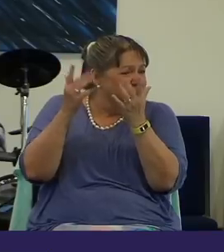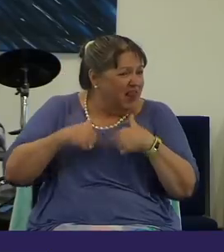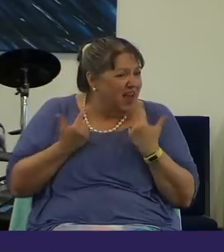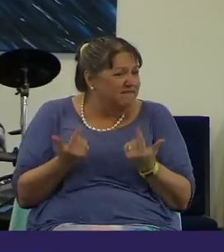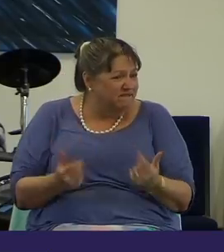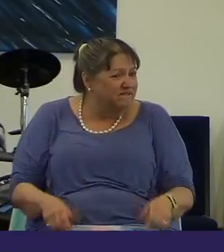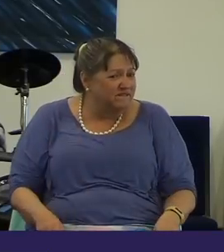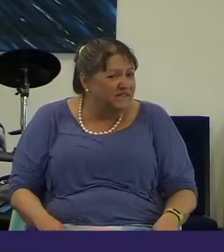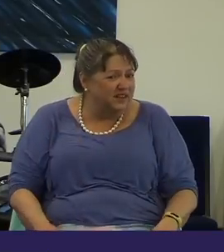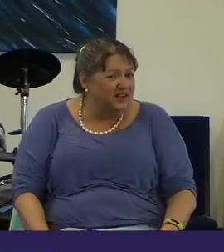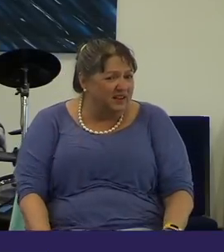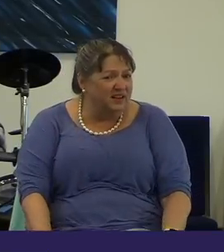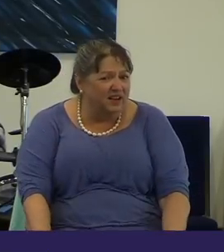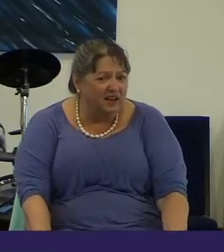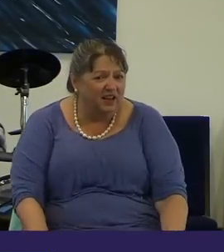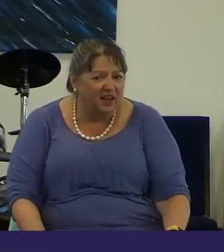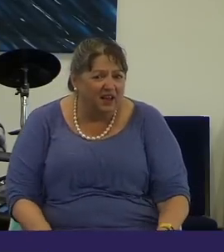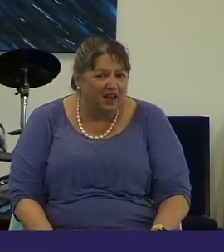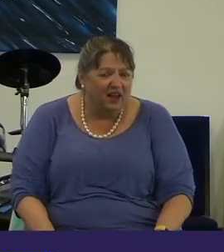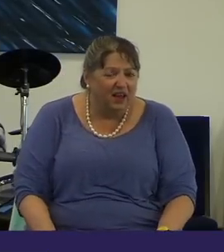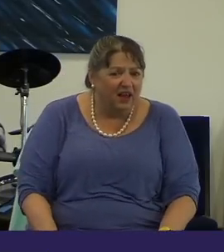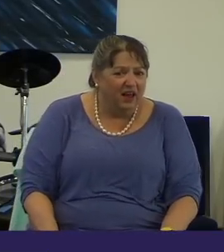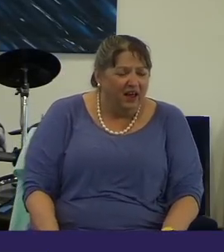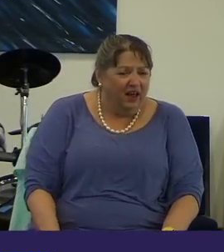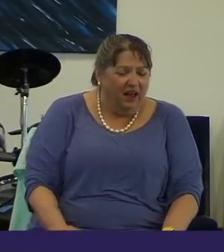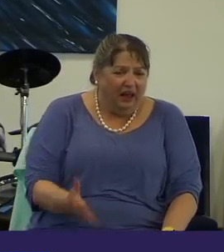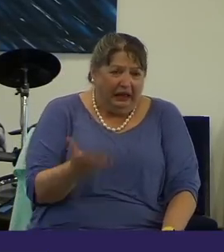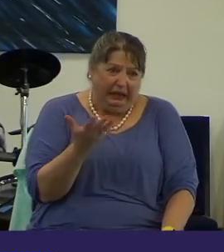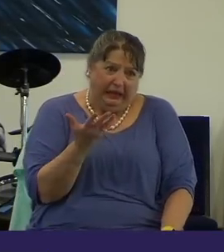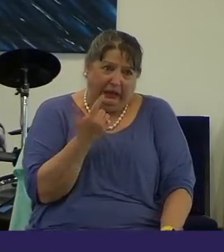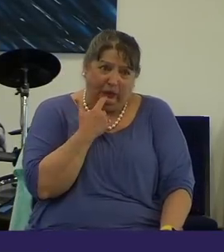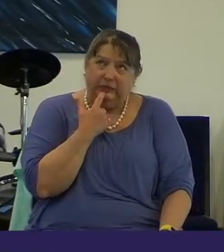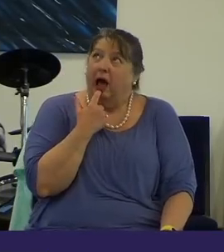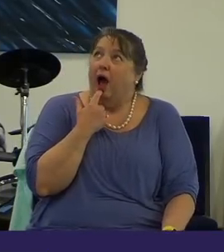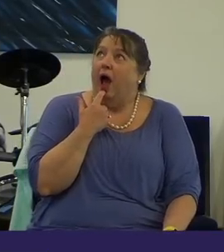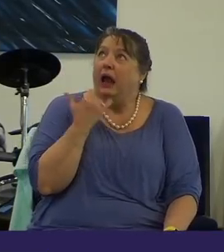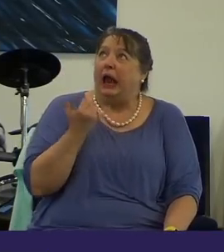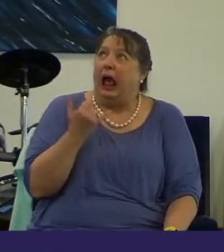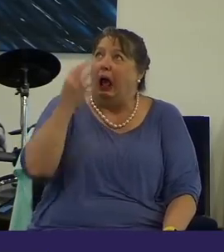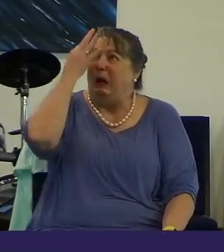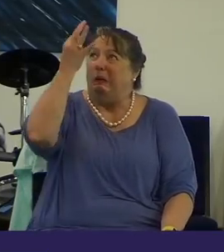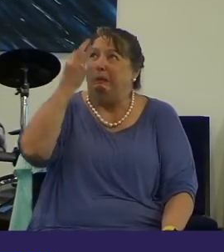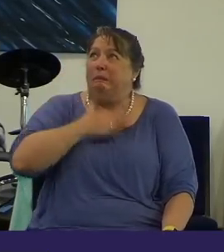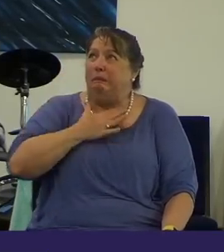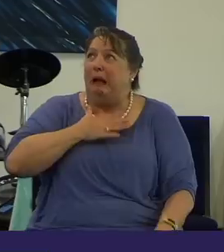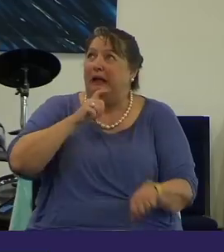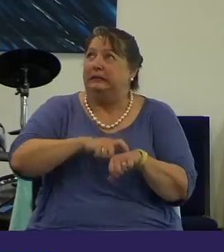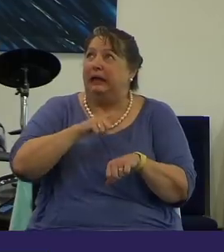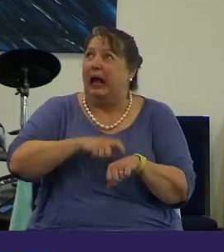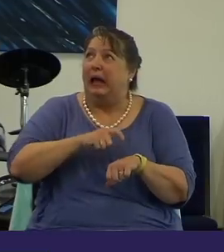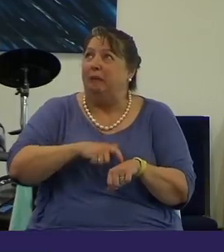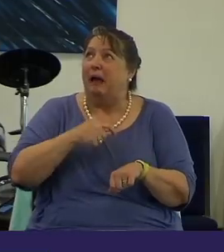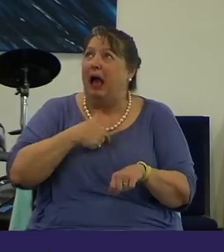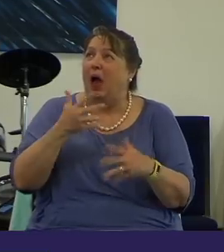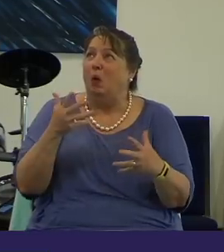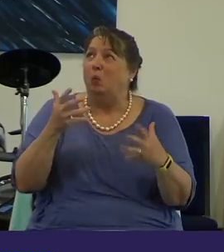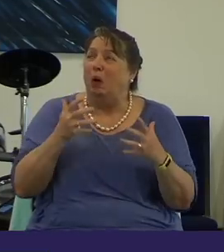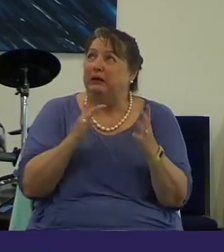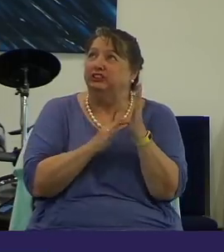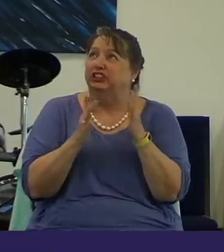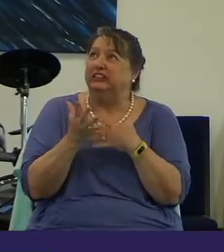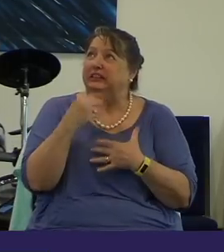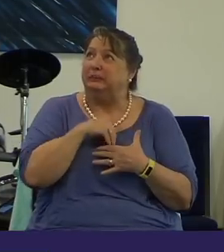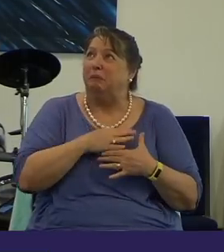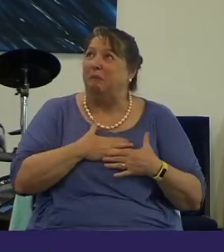And so if you're here today and you know this is my time, this is my moment, I want the living, resurrected